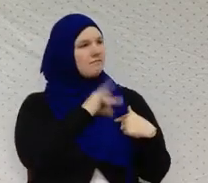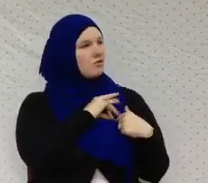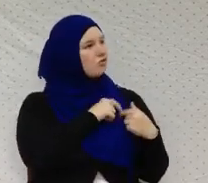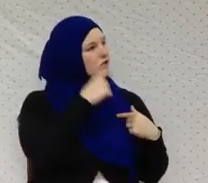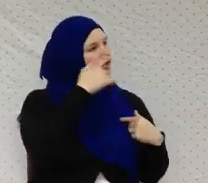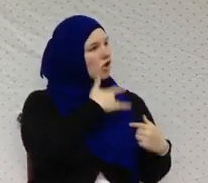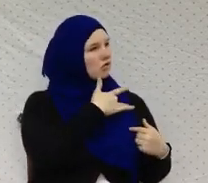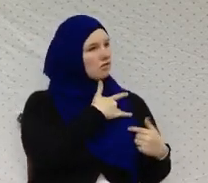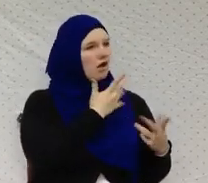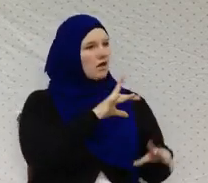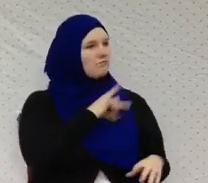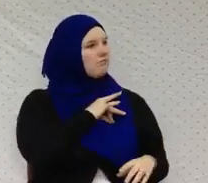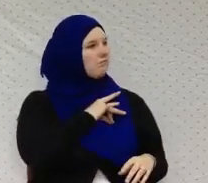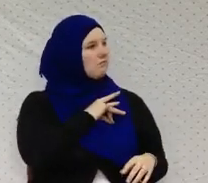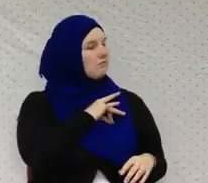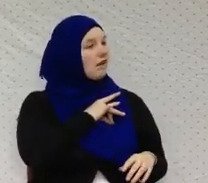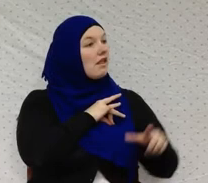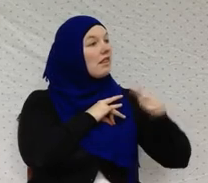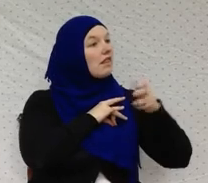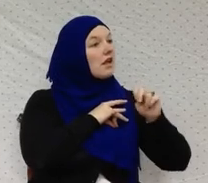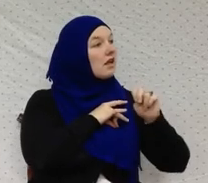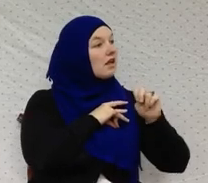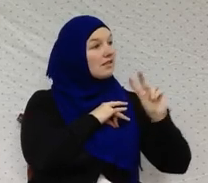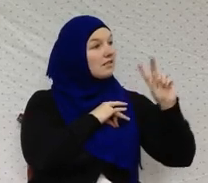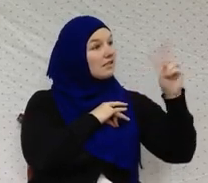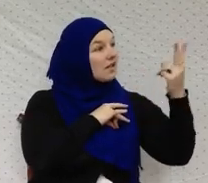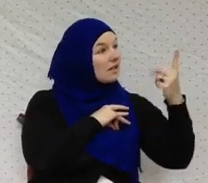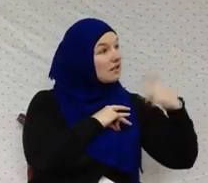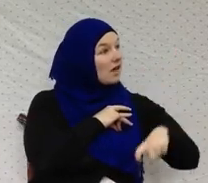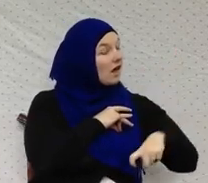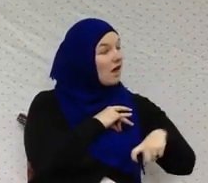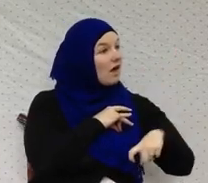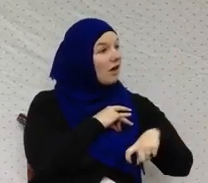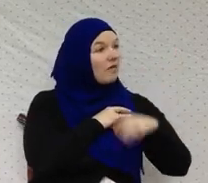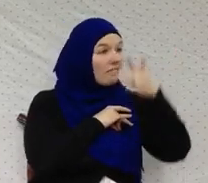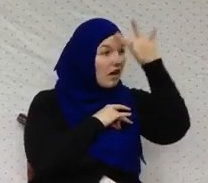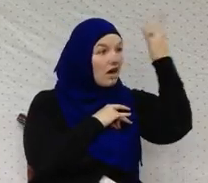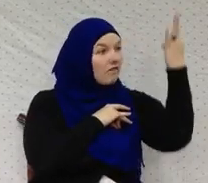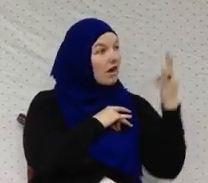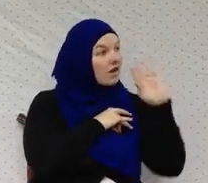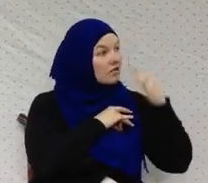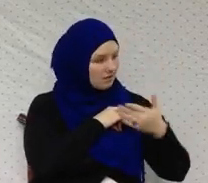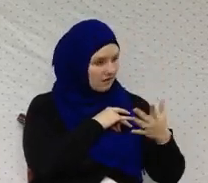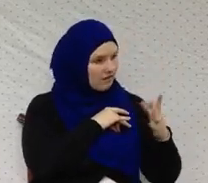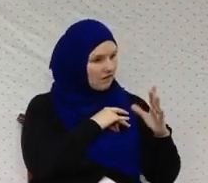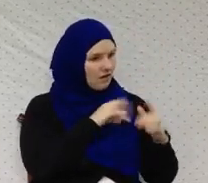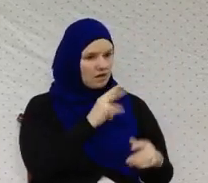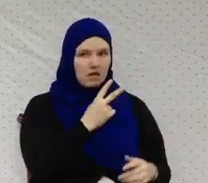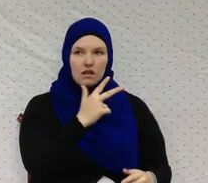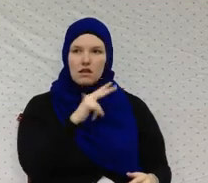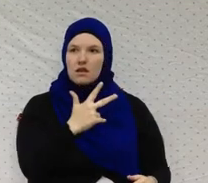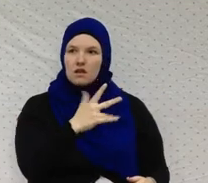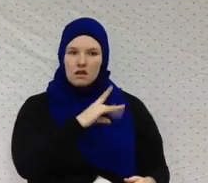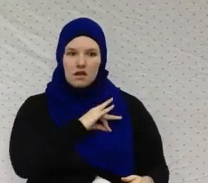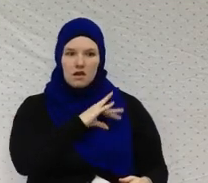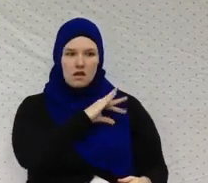be on his heart. Then if he doesn't do for the second week, another spot. For the third